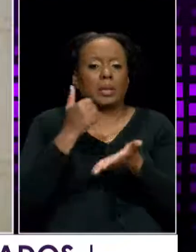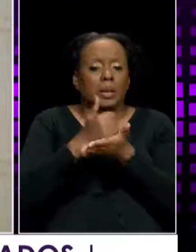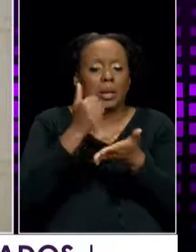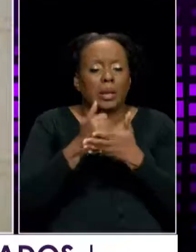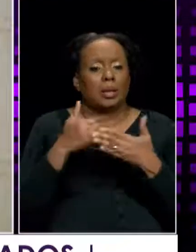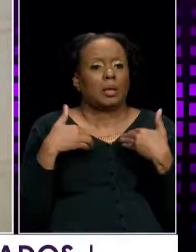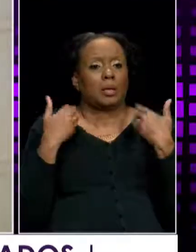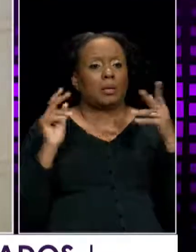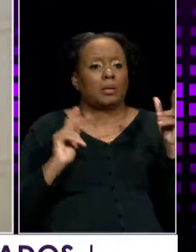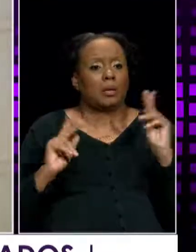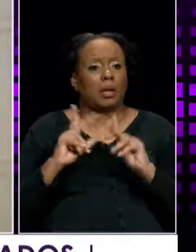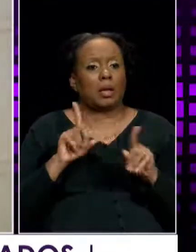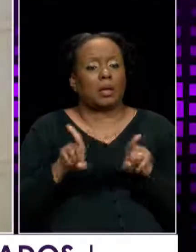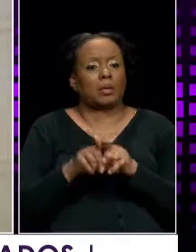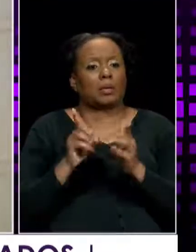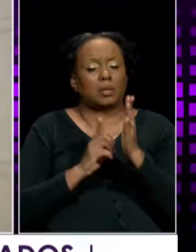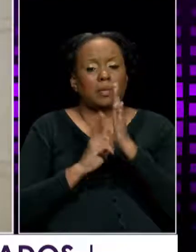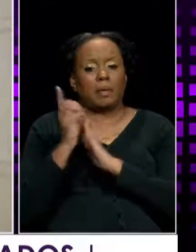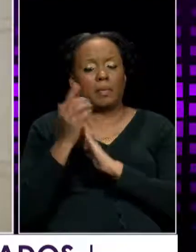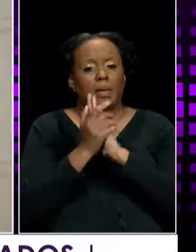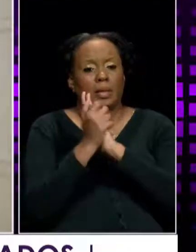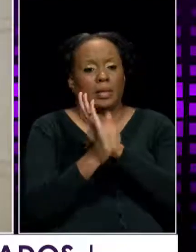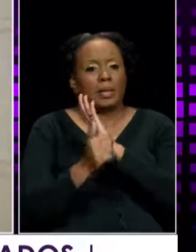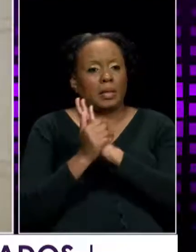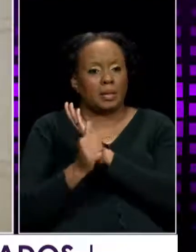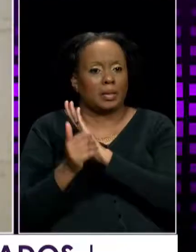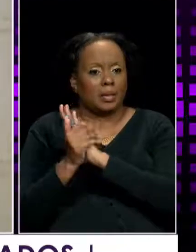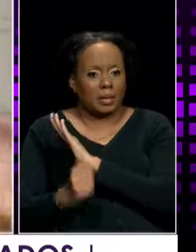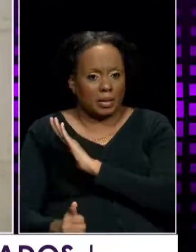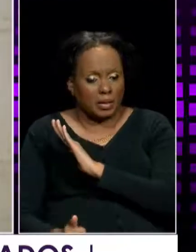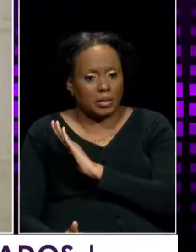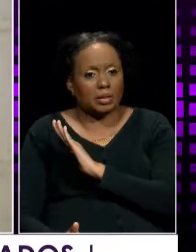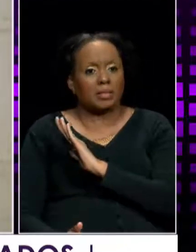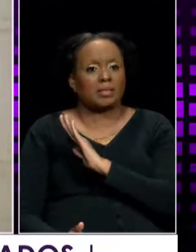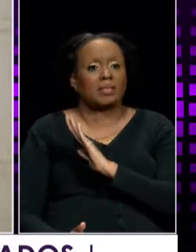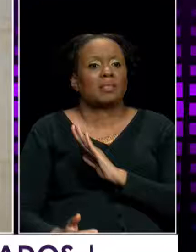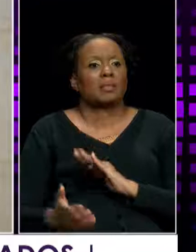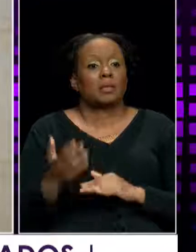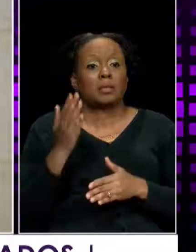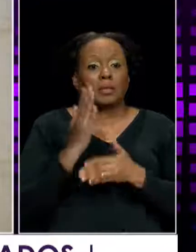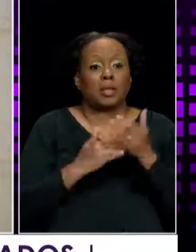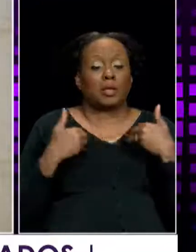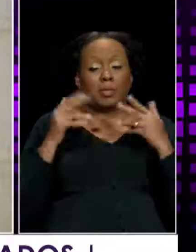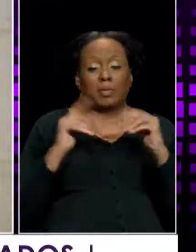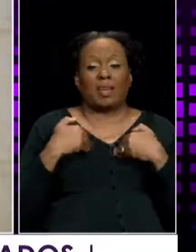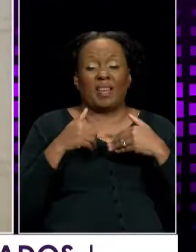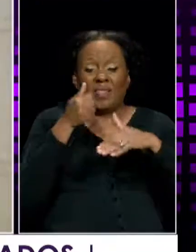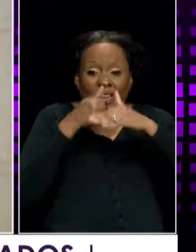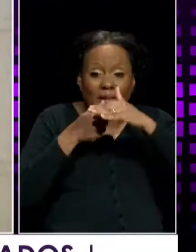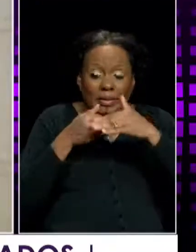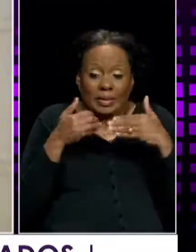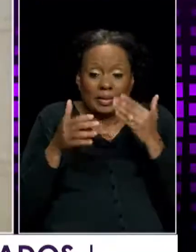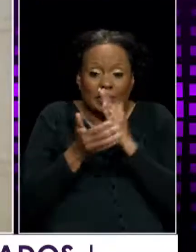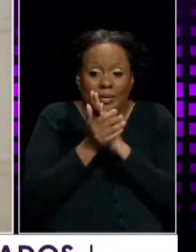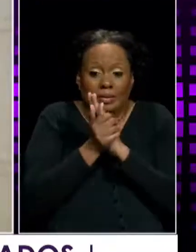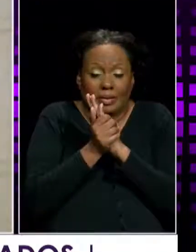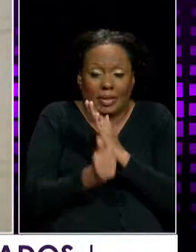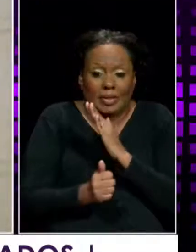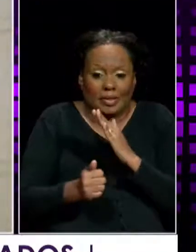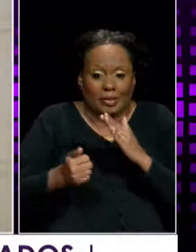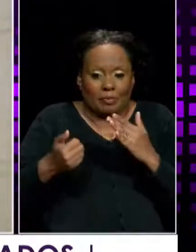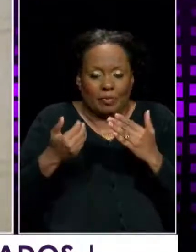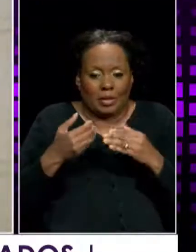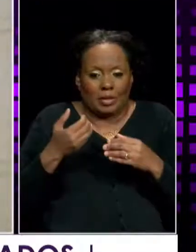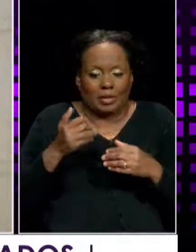that, as well as developing the talents that persons that young people have that are hidden. I think we can create programs like that that will allow young